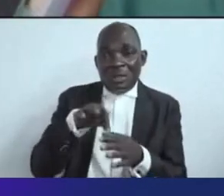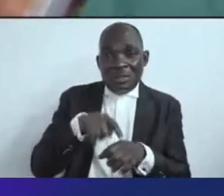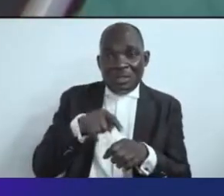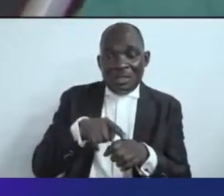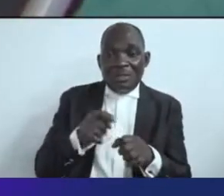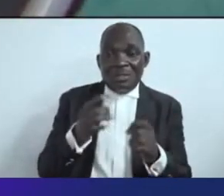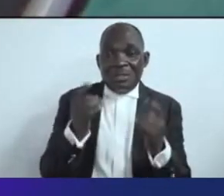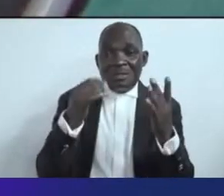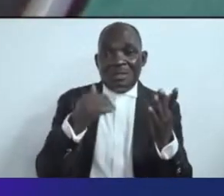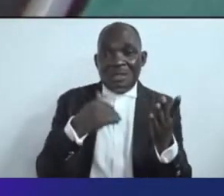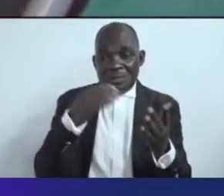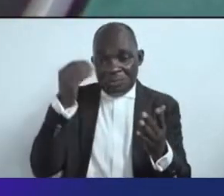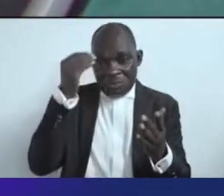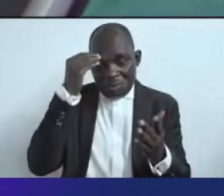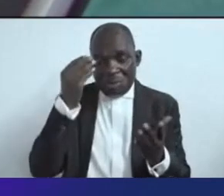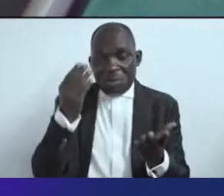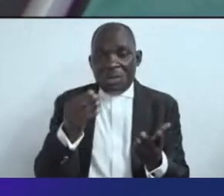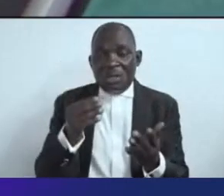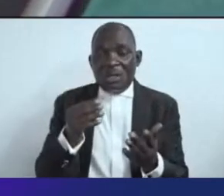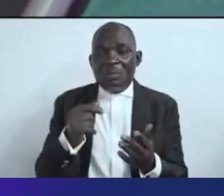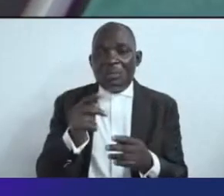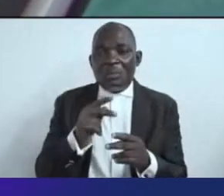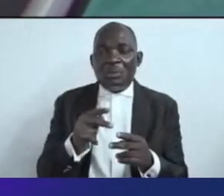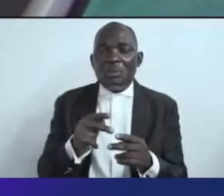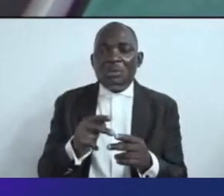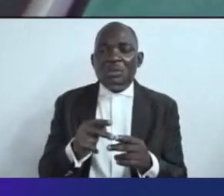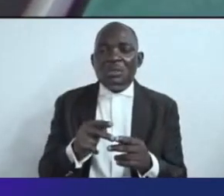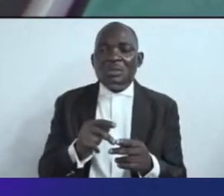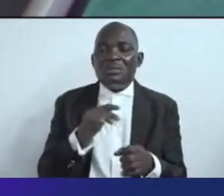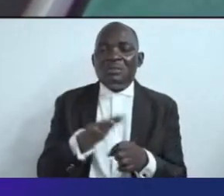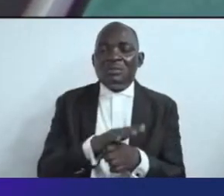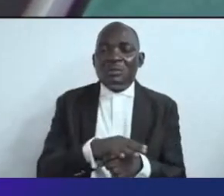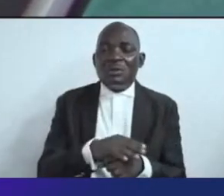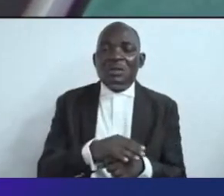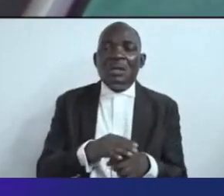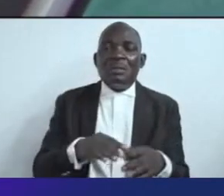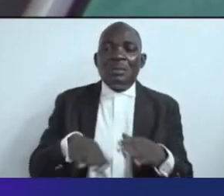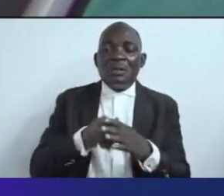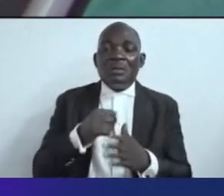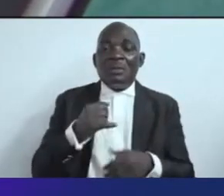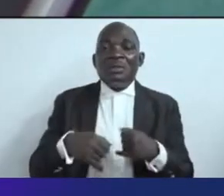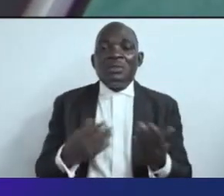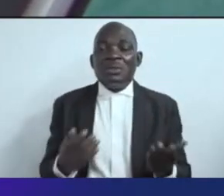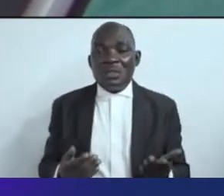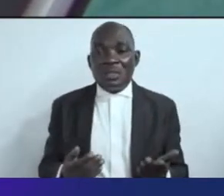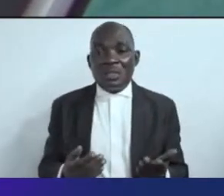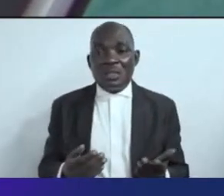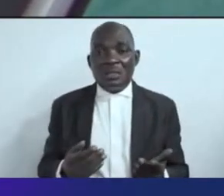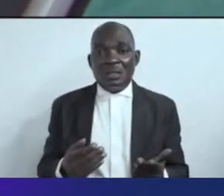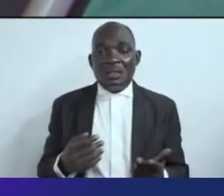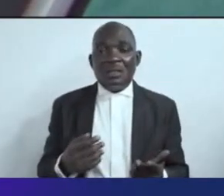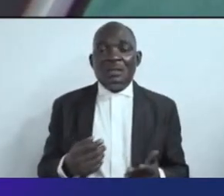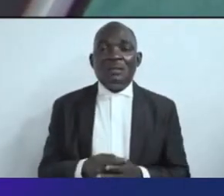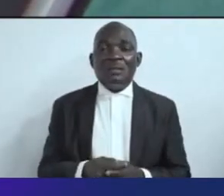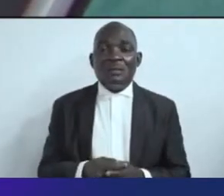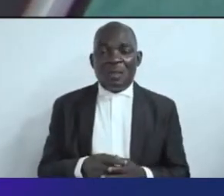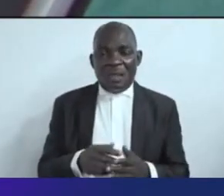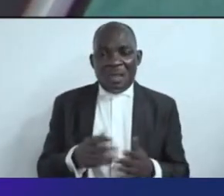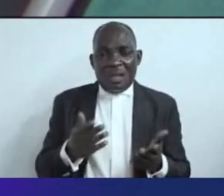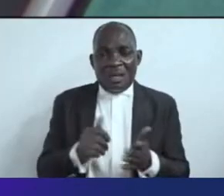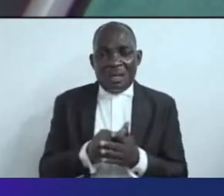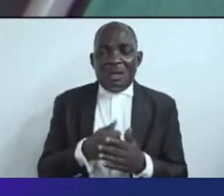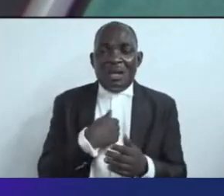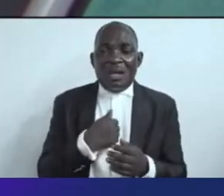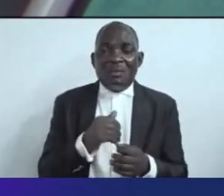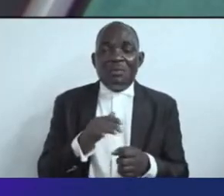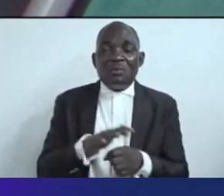risks, given that we also exhausted our base effect, the positive base effect that we've been enjoying, seems to run out of that. Having exhausted